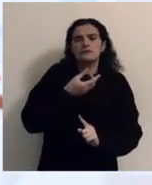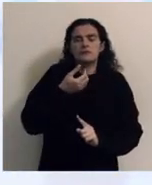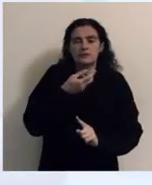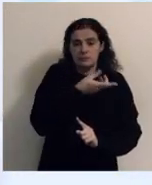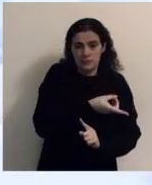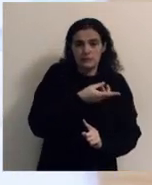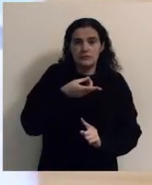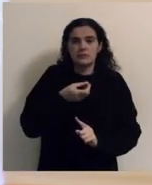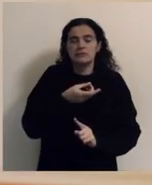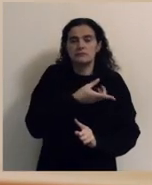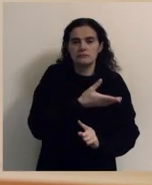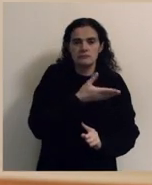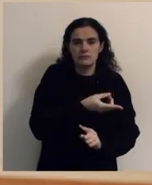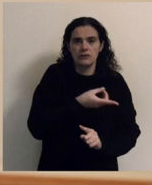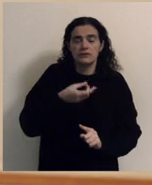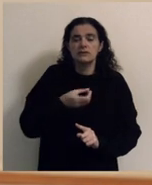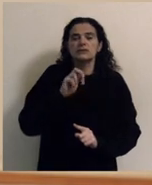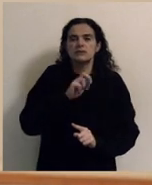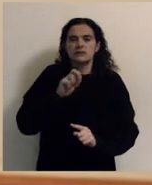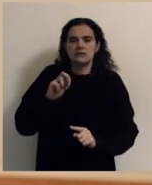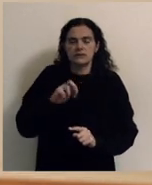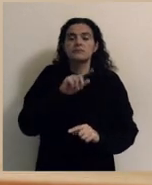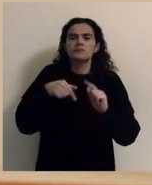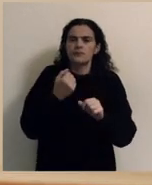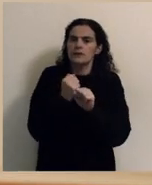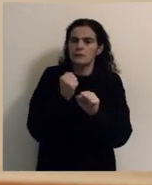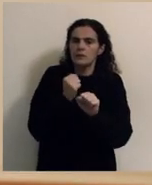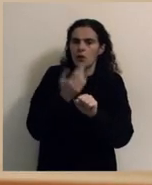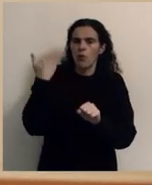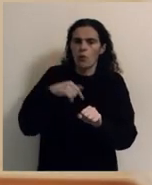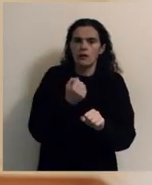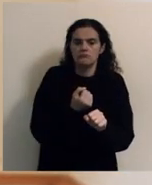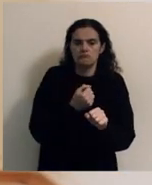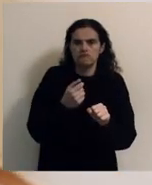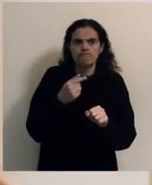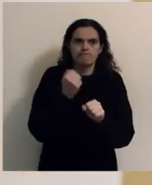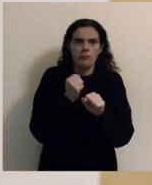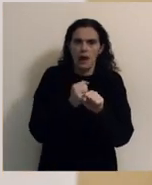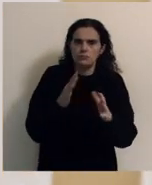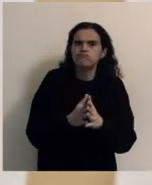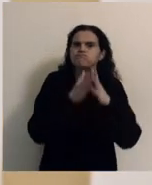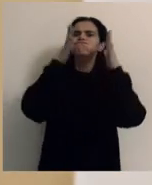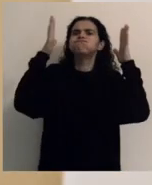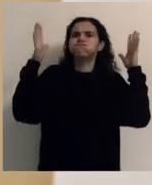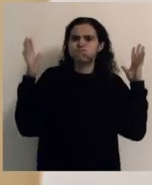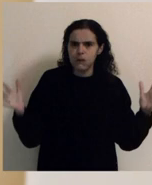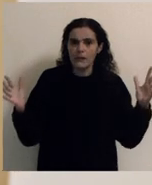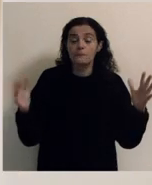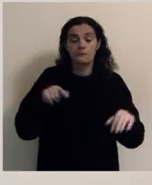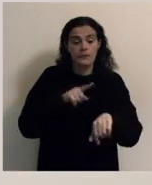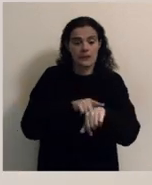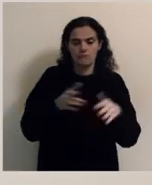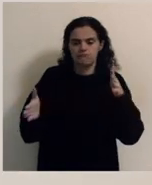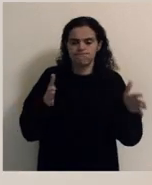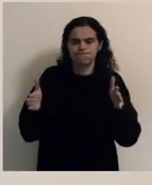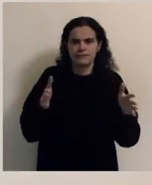1953, Miró was increasingly working on a very large scale. And in fact, during the decade